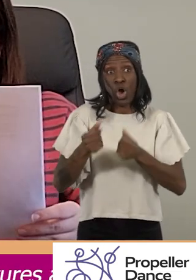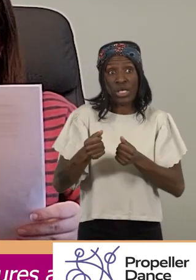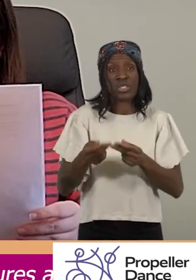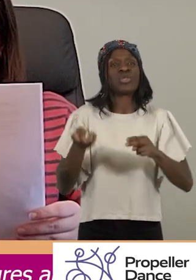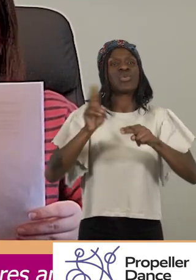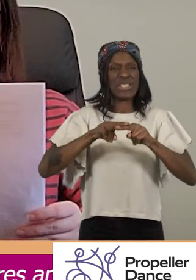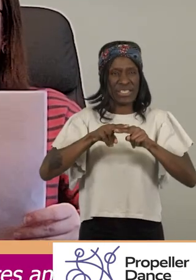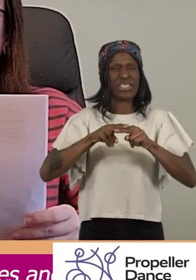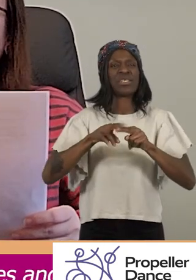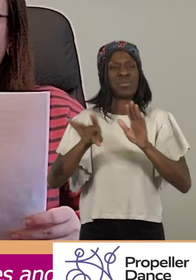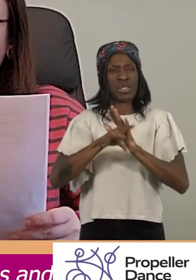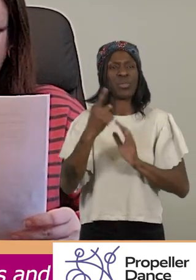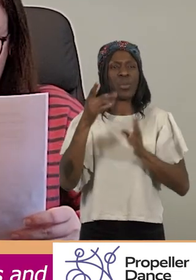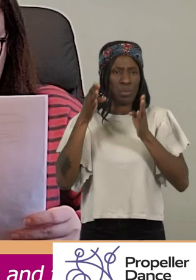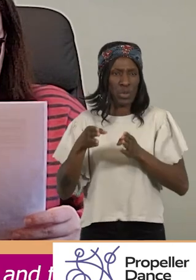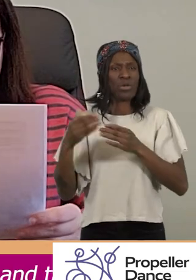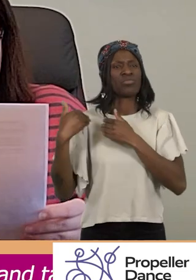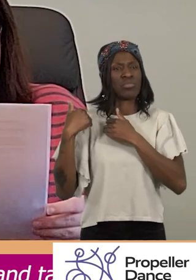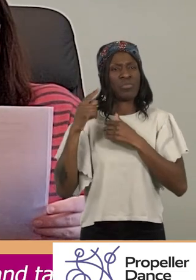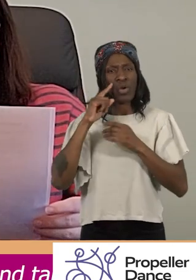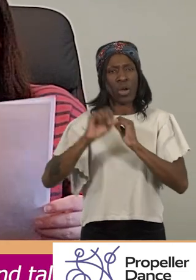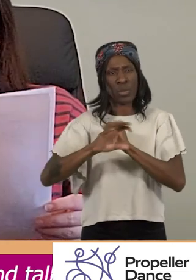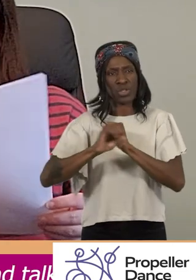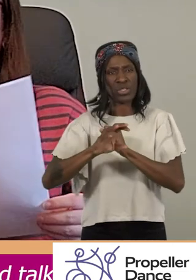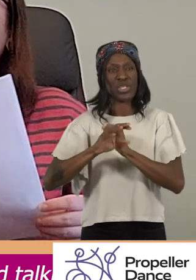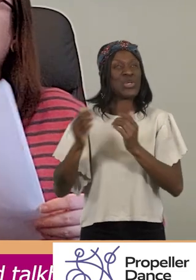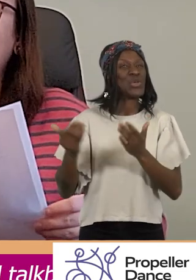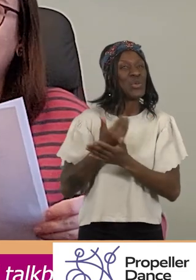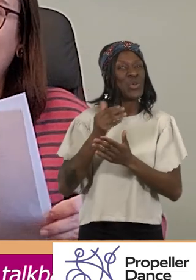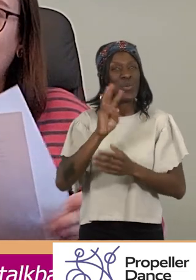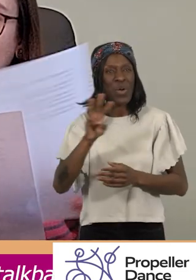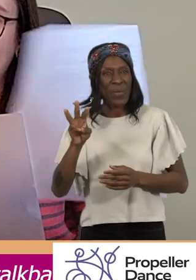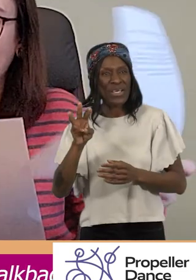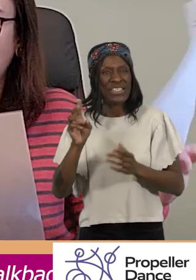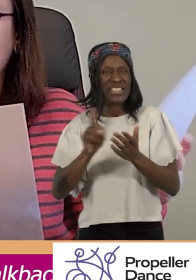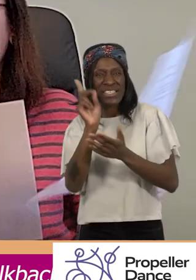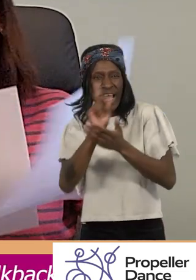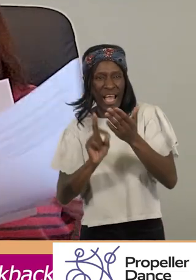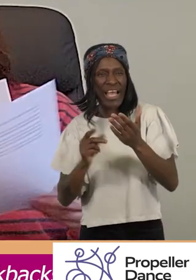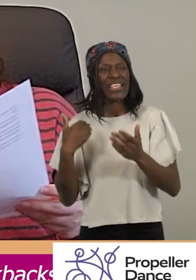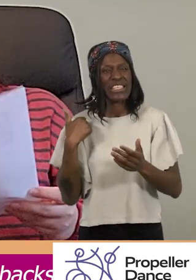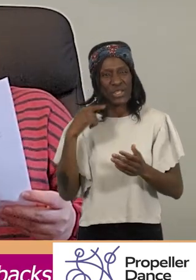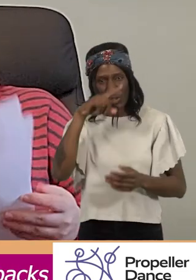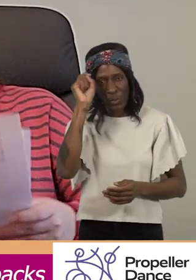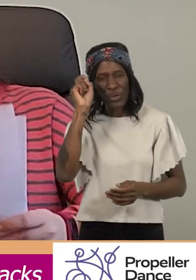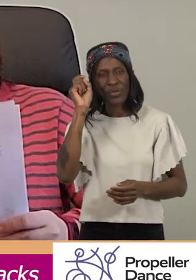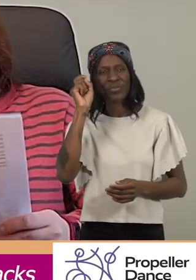with a dedicated marketing coordinator role and a website redesign over the summer.